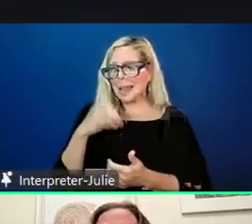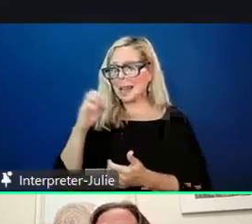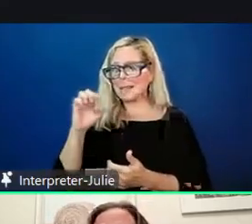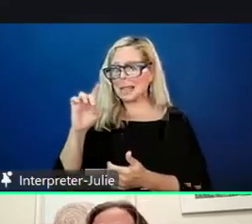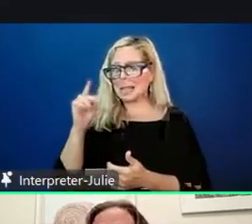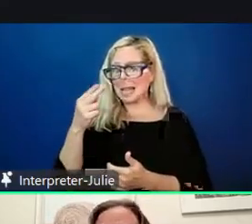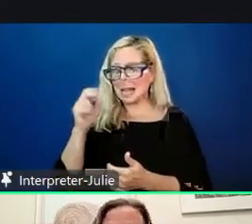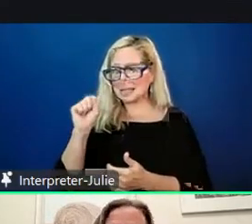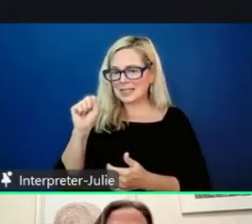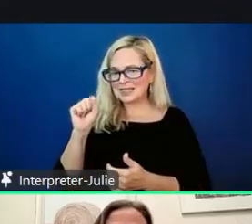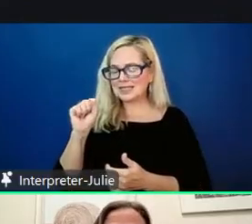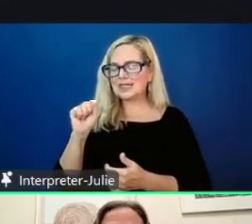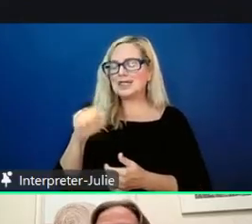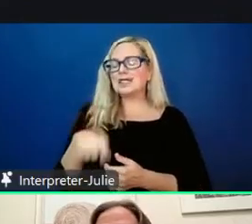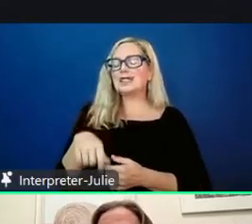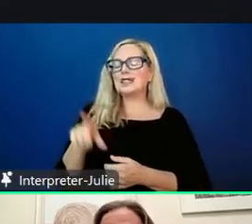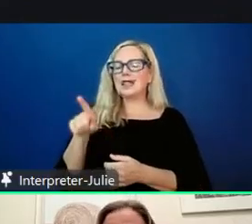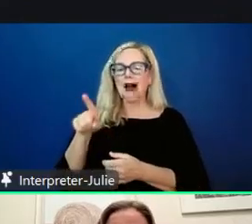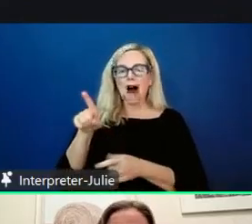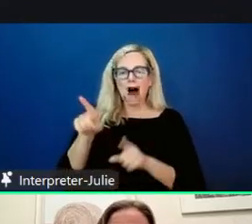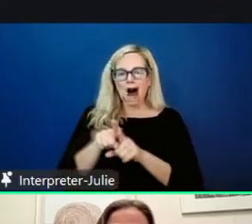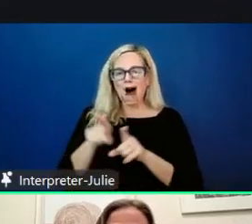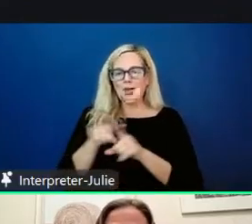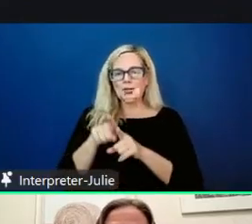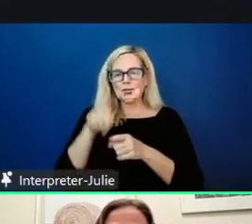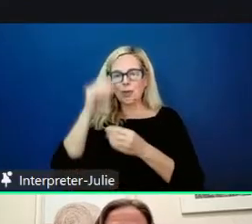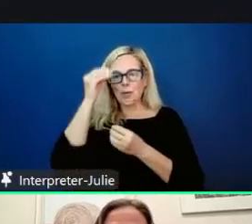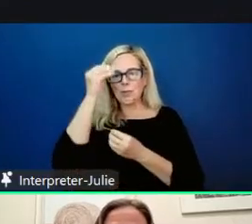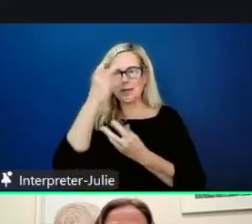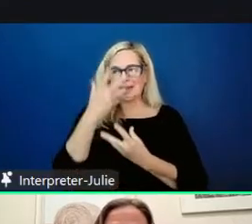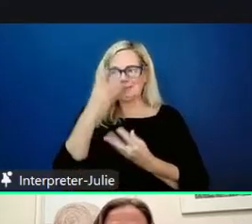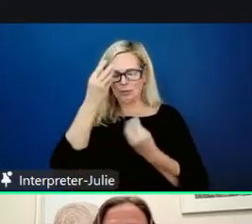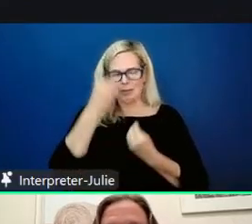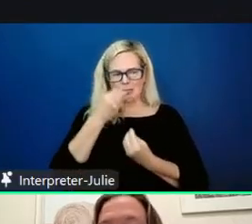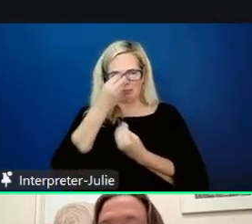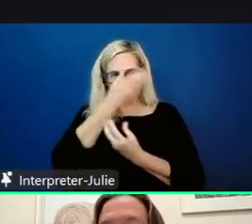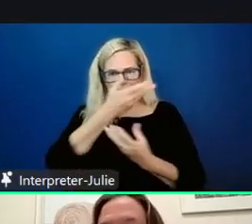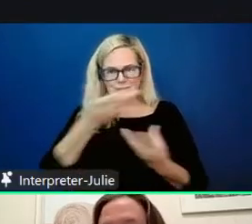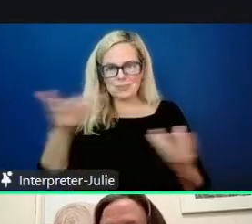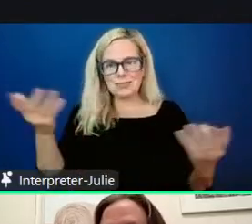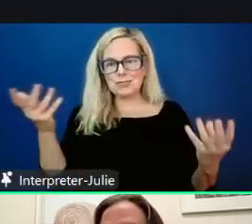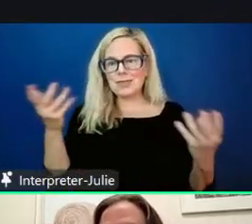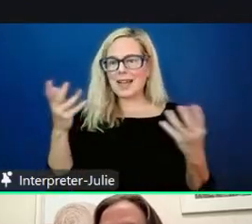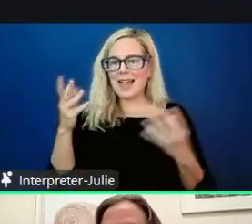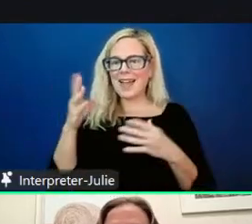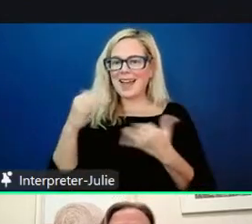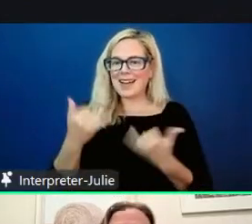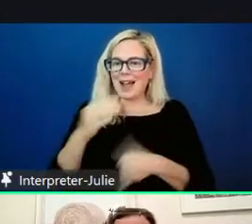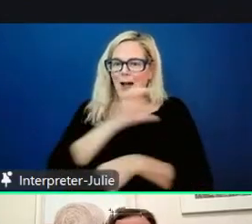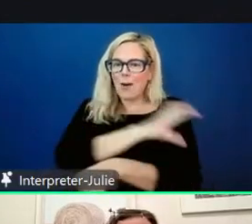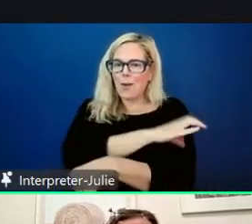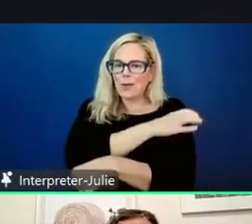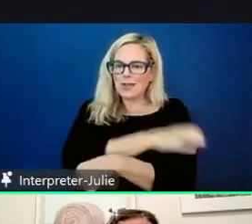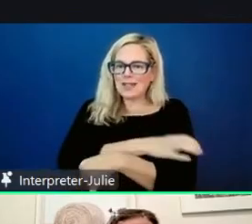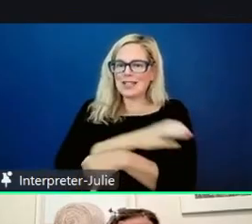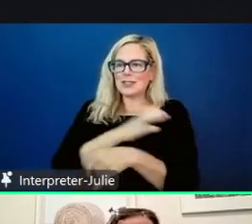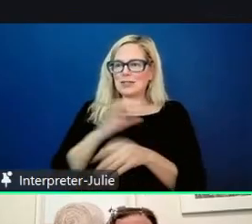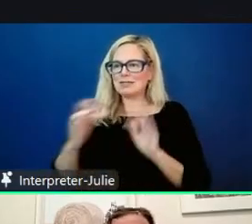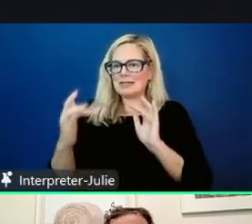took information back to their clinics where they work or volunteer, and clinicians have been connecting with us to learn